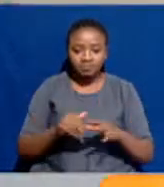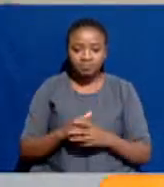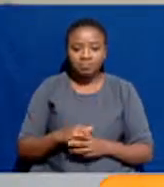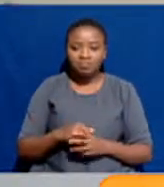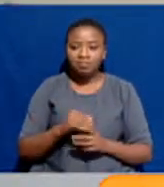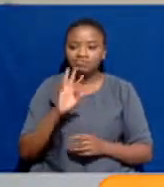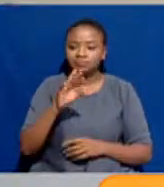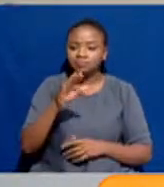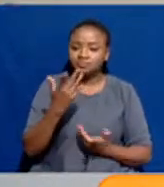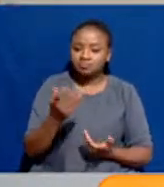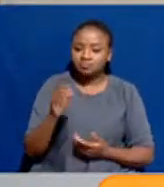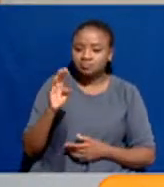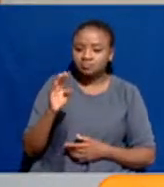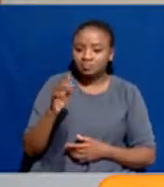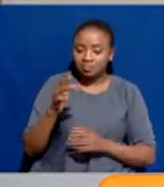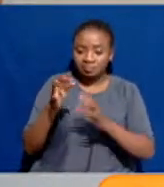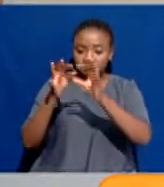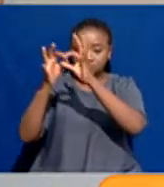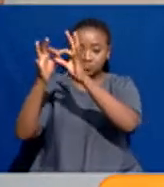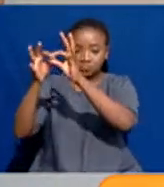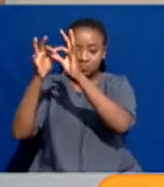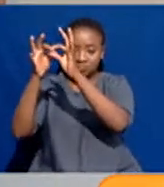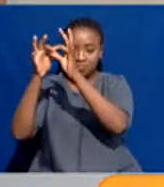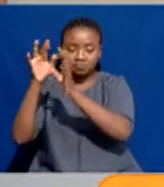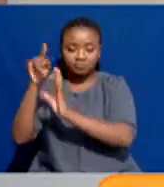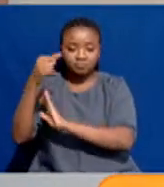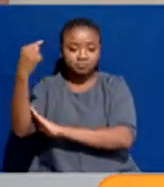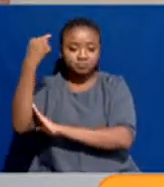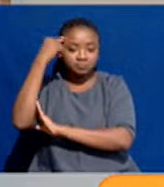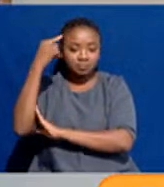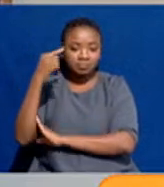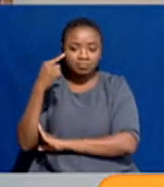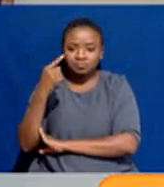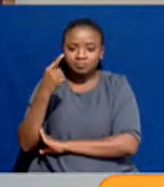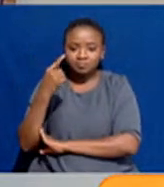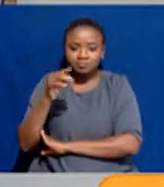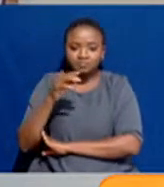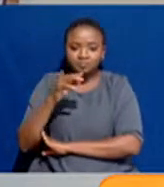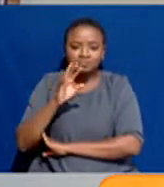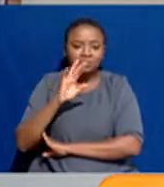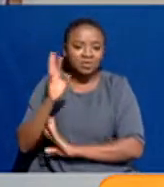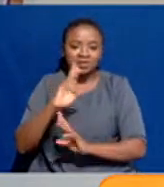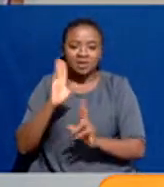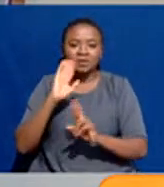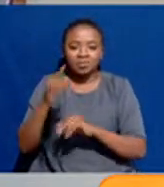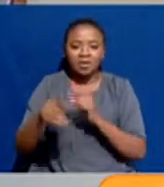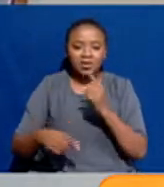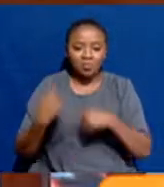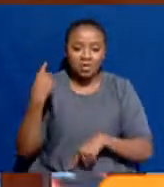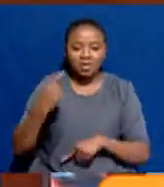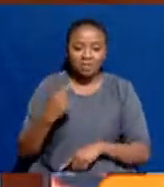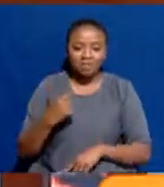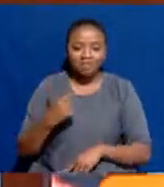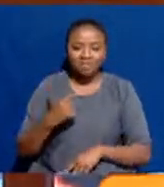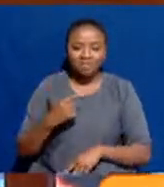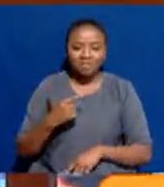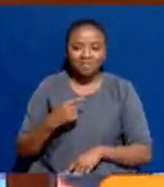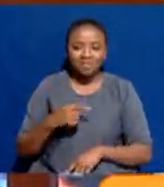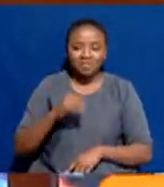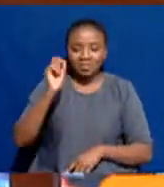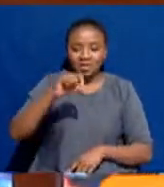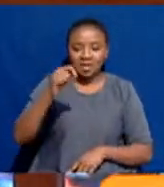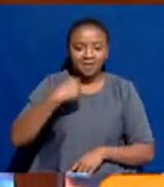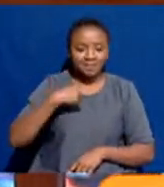did Azimio assume that they were going to win their last? Was it too much of an assumption? I think we were